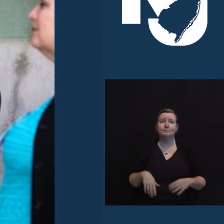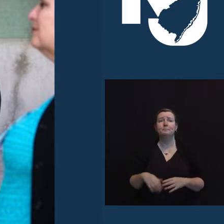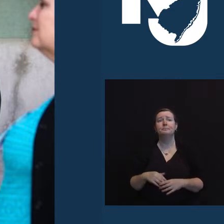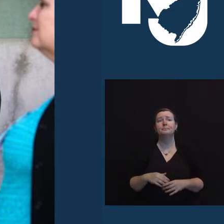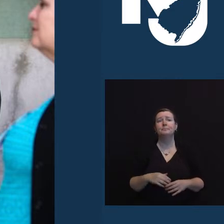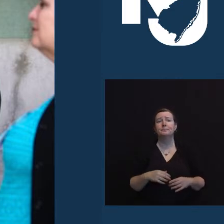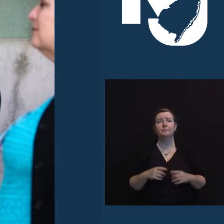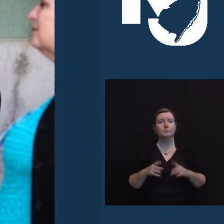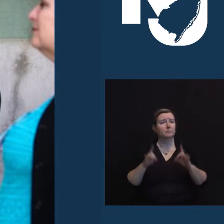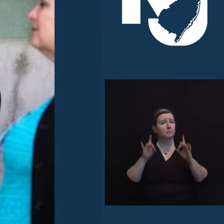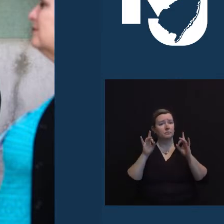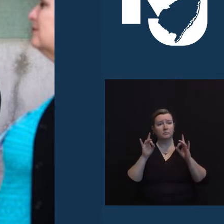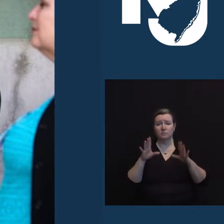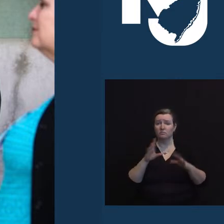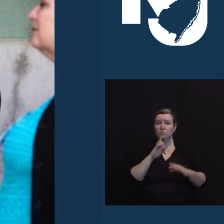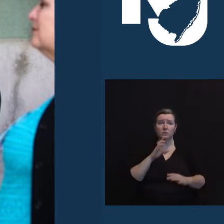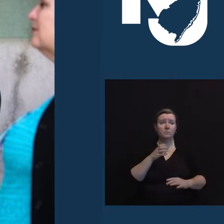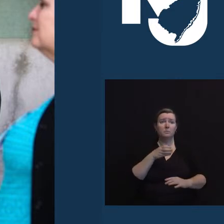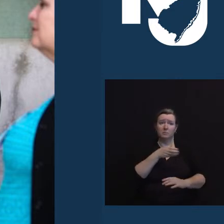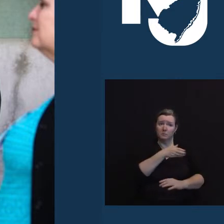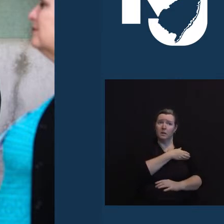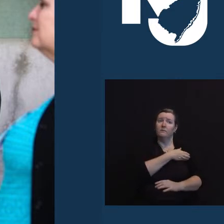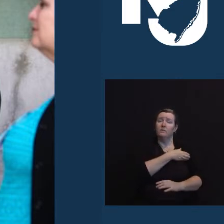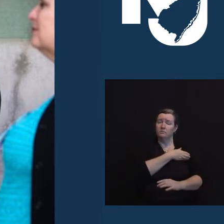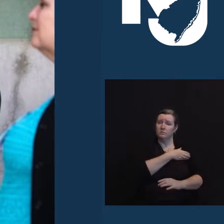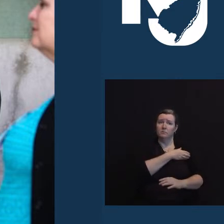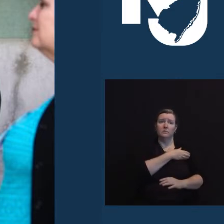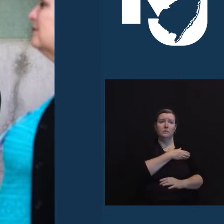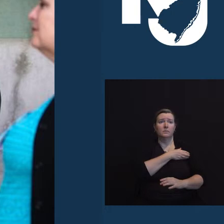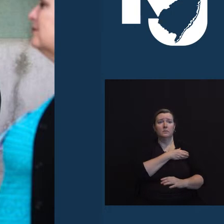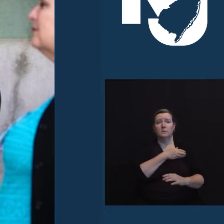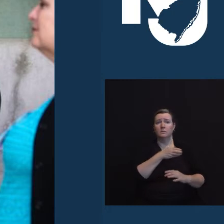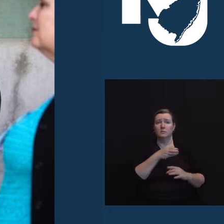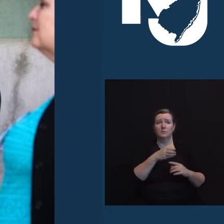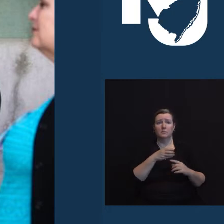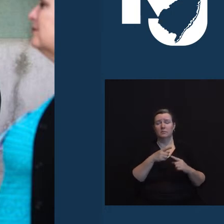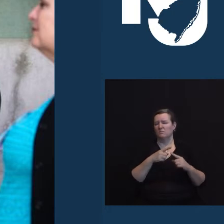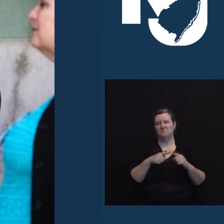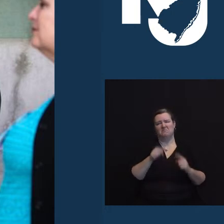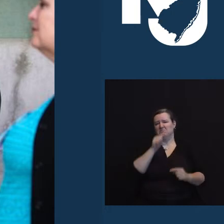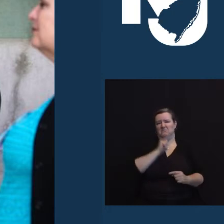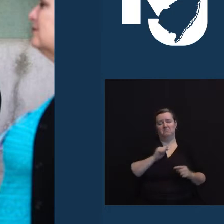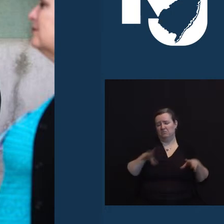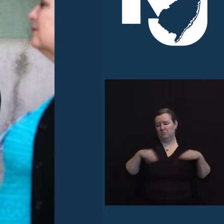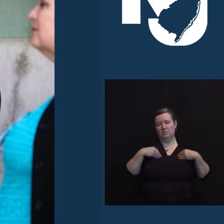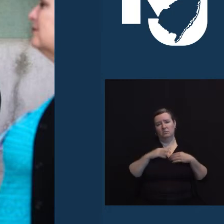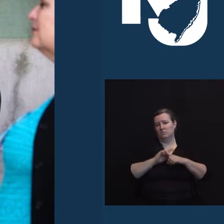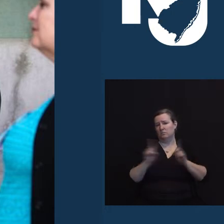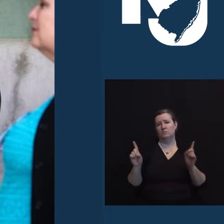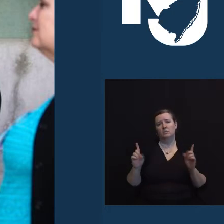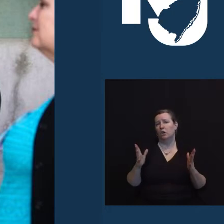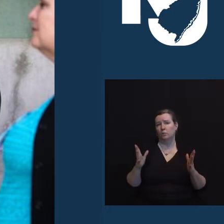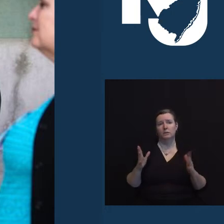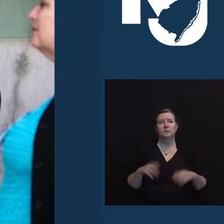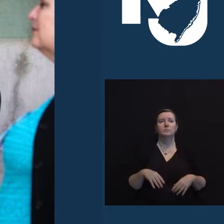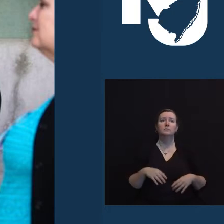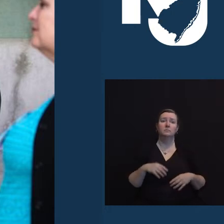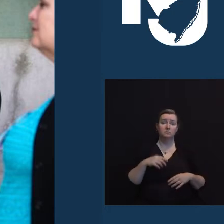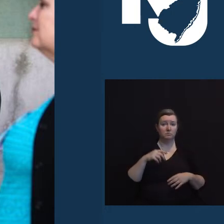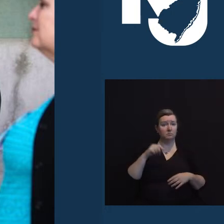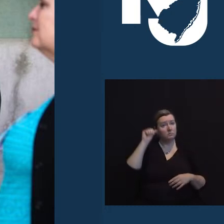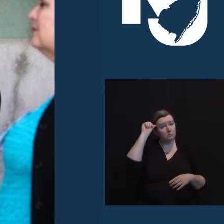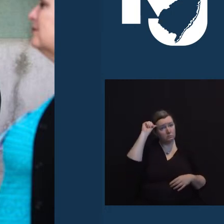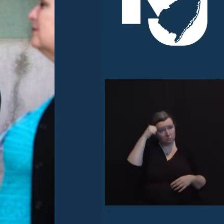power of hate and intolerance, and they must be a reminder of the ever-present threat of extremism in our world and,